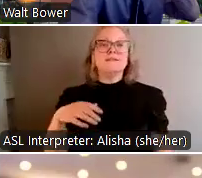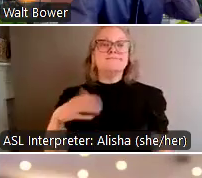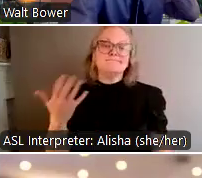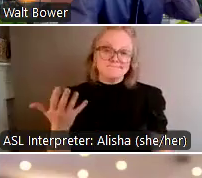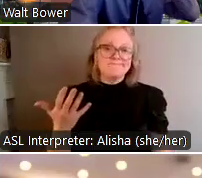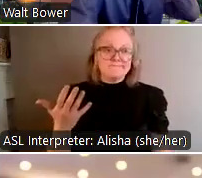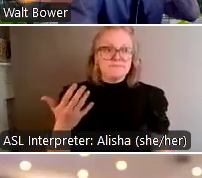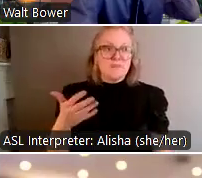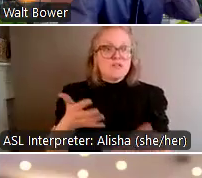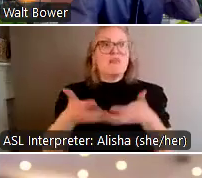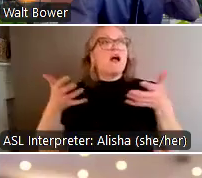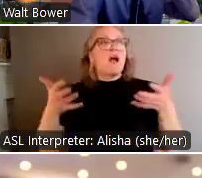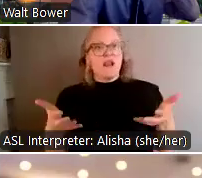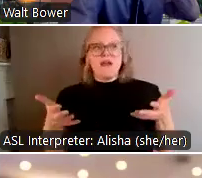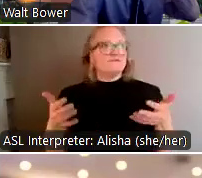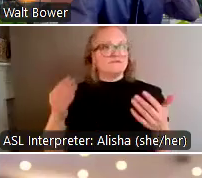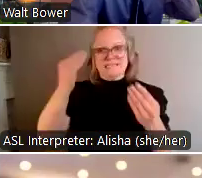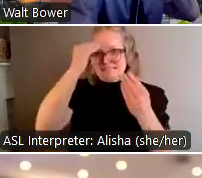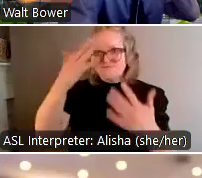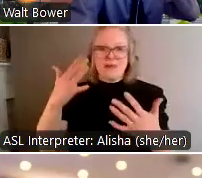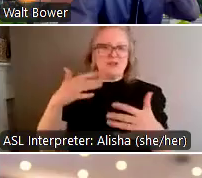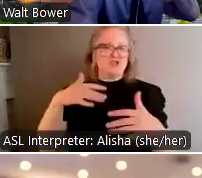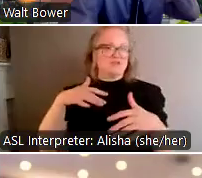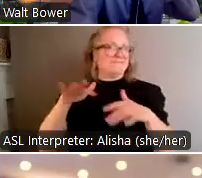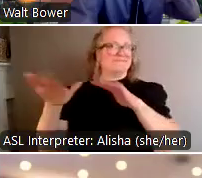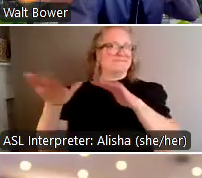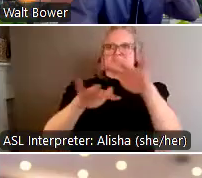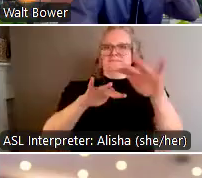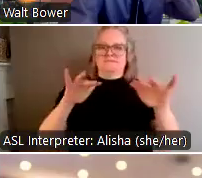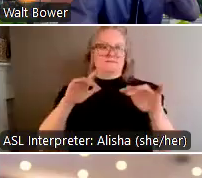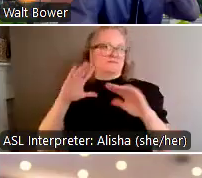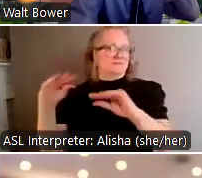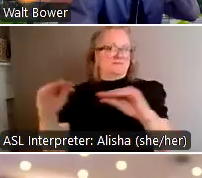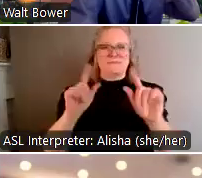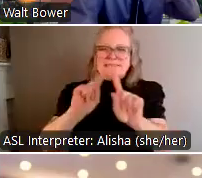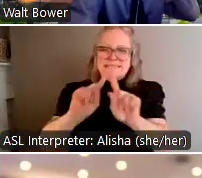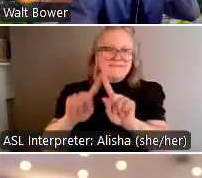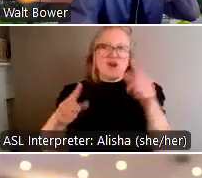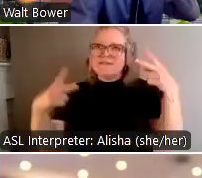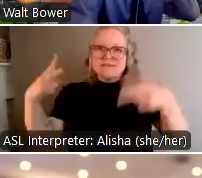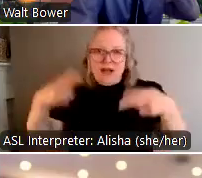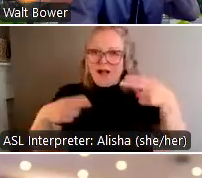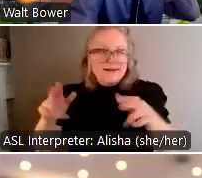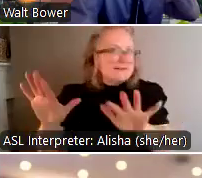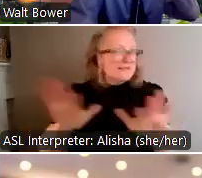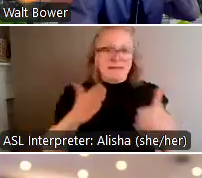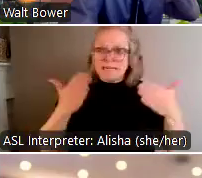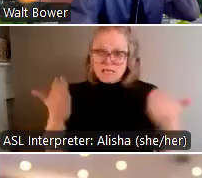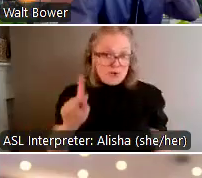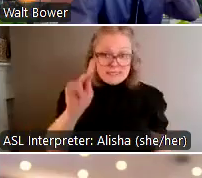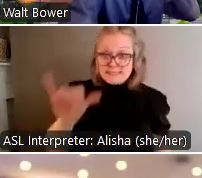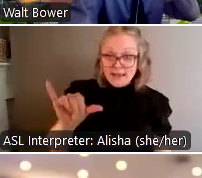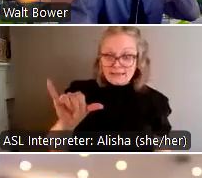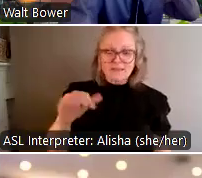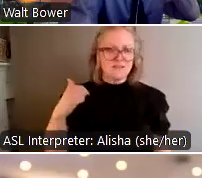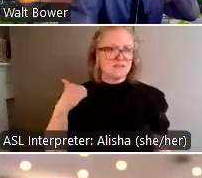lot of information or a lot of things being said about different cuts. But here in Kentucky, we are